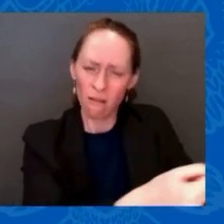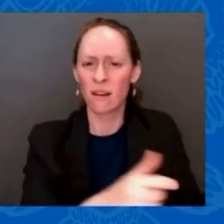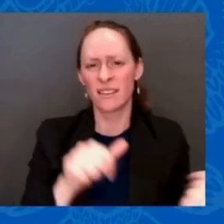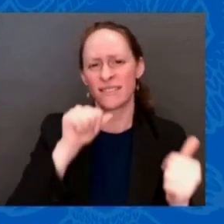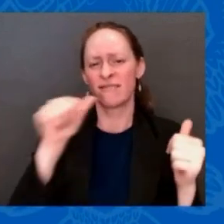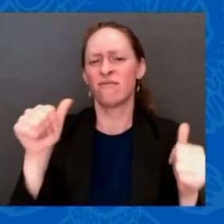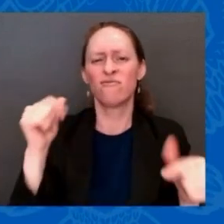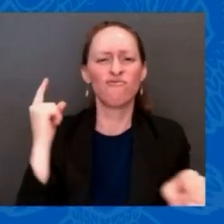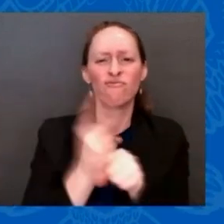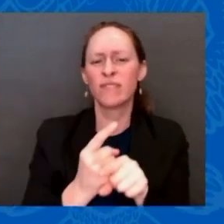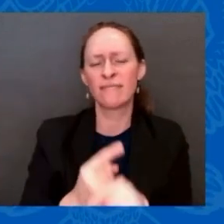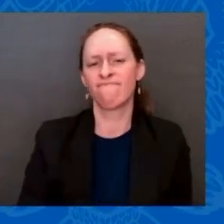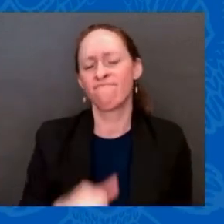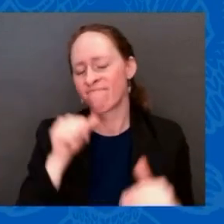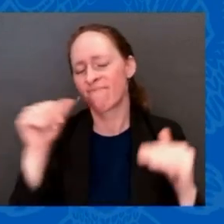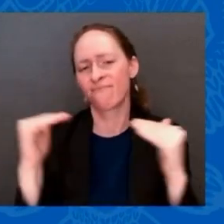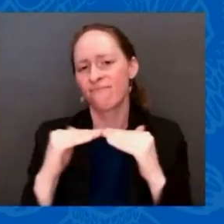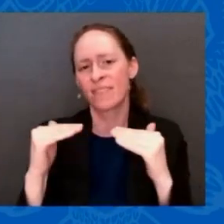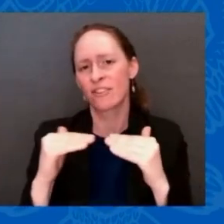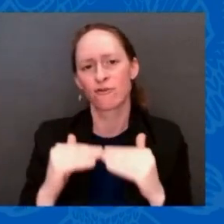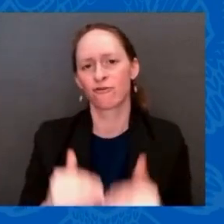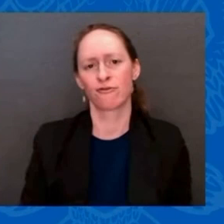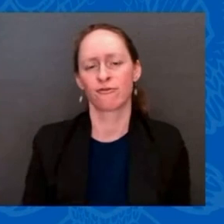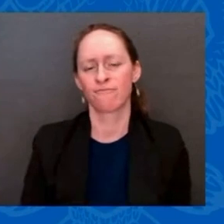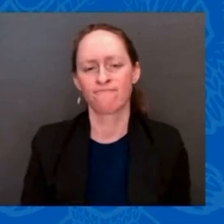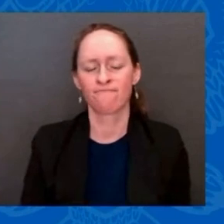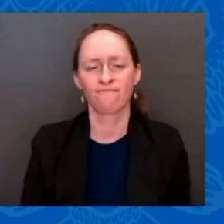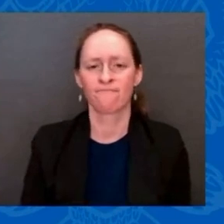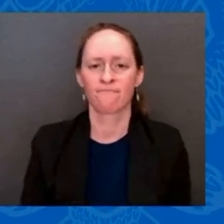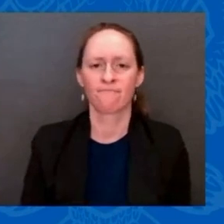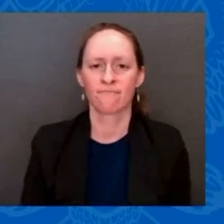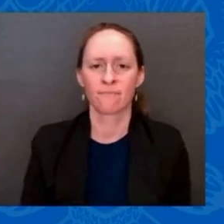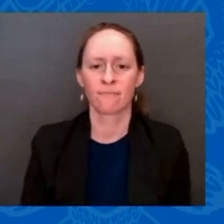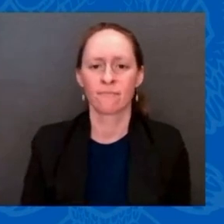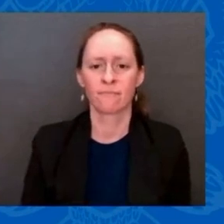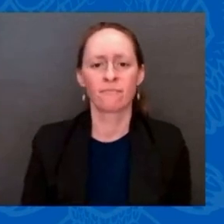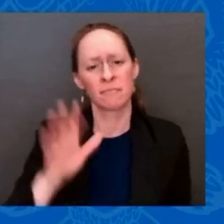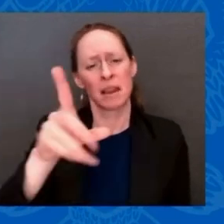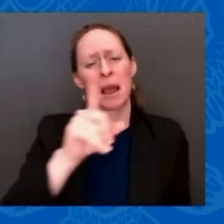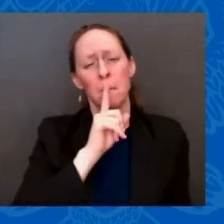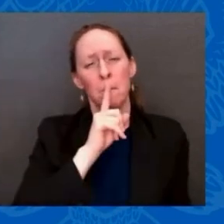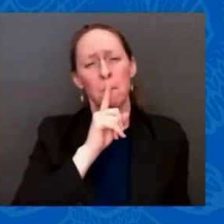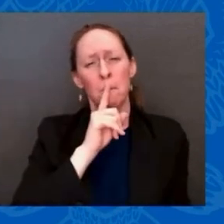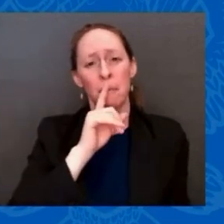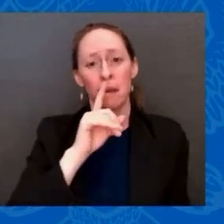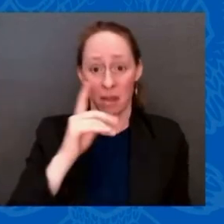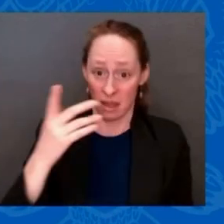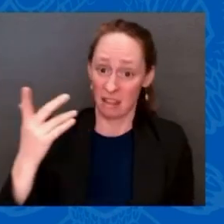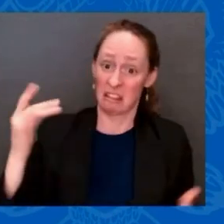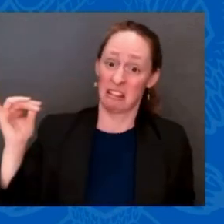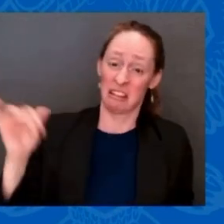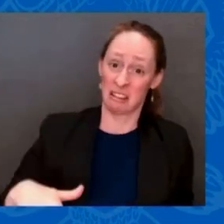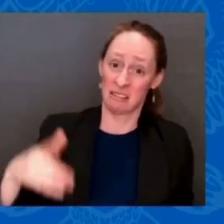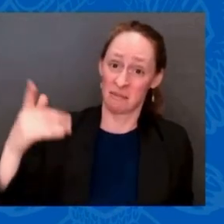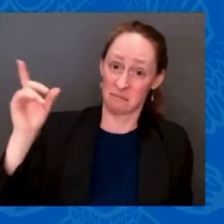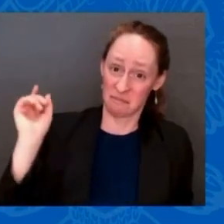I'm not talking about the old days of 70% tax. I'm talking about a fair shot. If they just